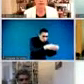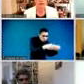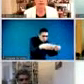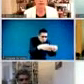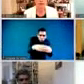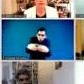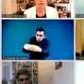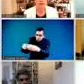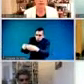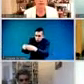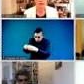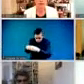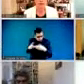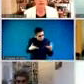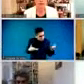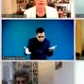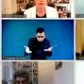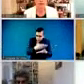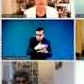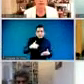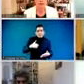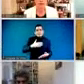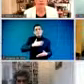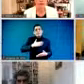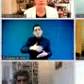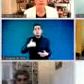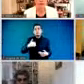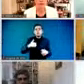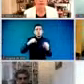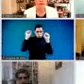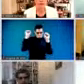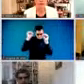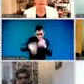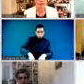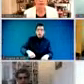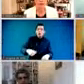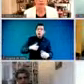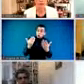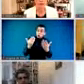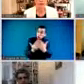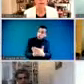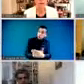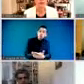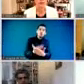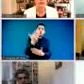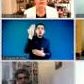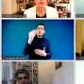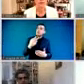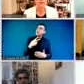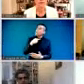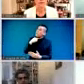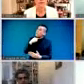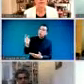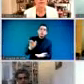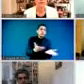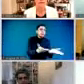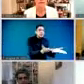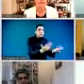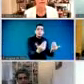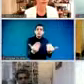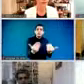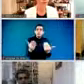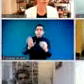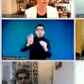voices, to widen the pool of the talent that is being put on our content, to improve the experts, to try and remove